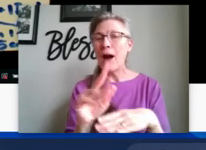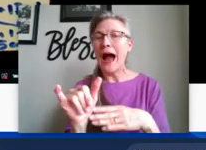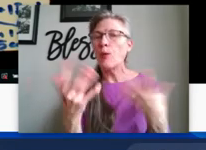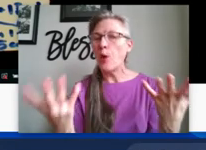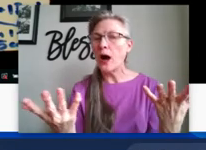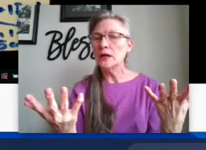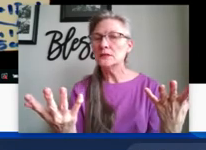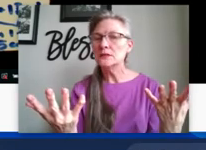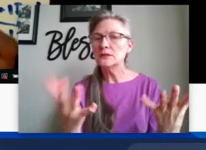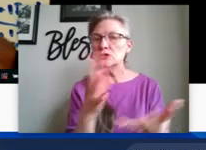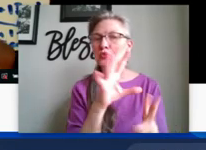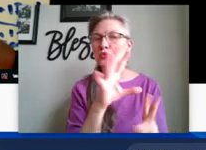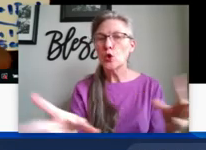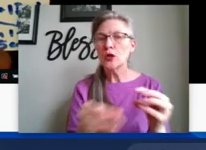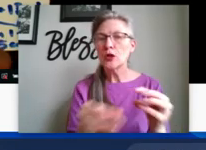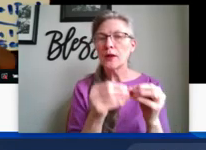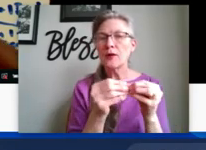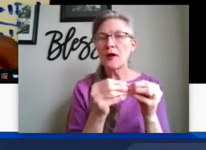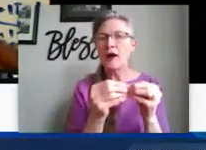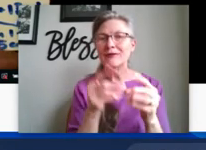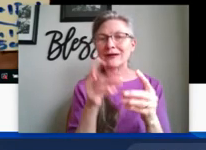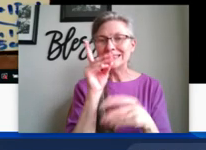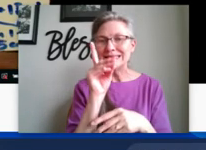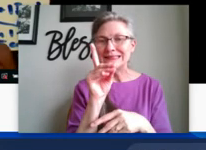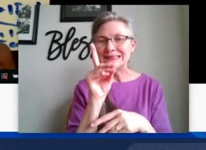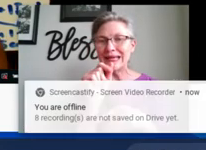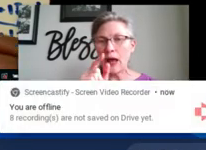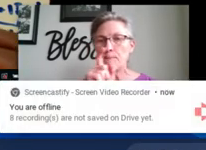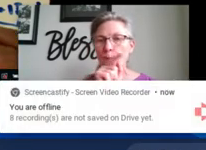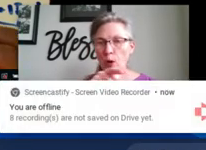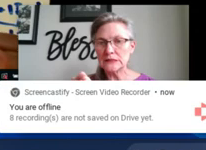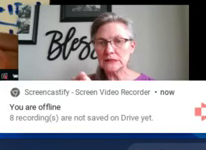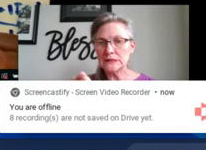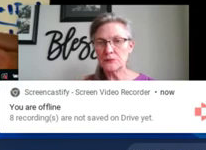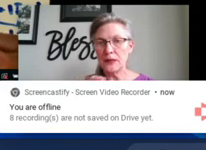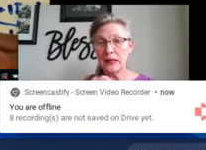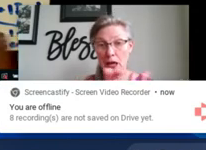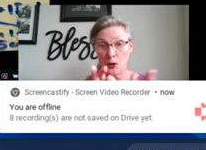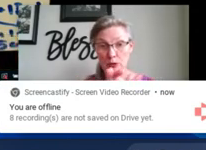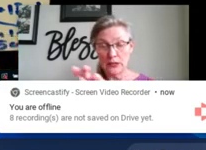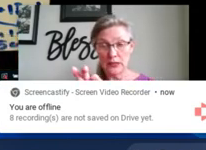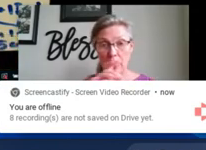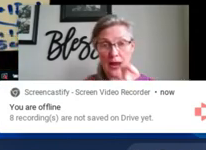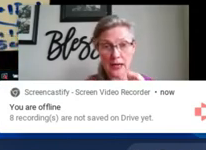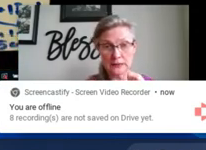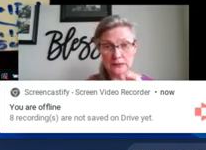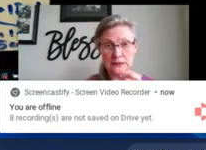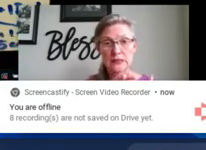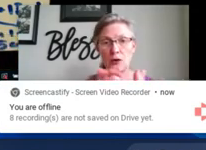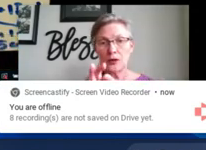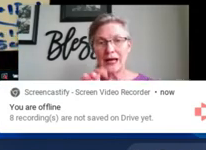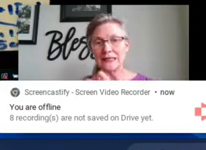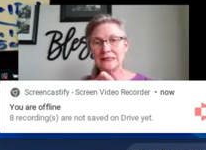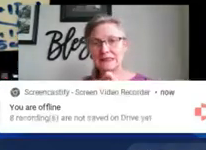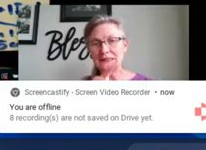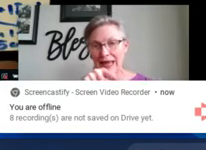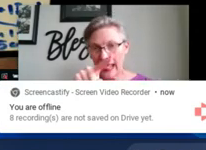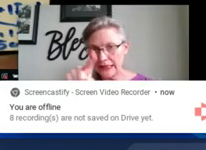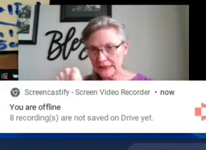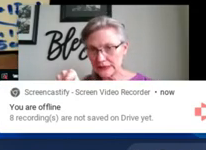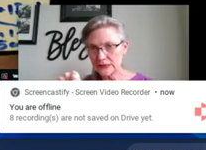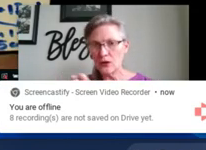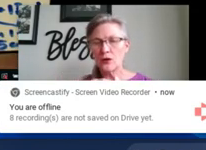by the total number of data points that we have. We can find that by counting our X's, by counting our tallies, or by counting our